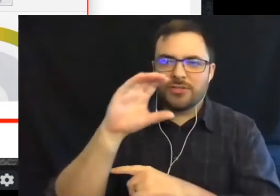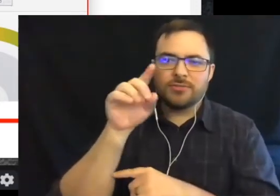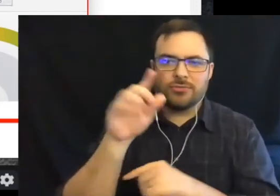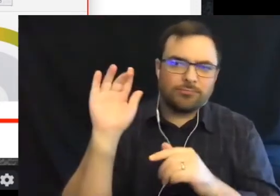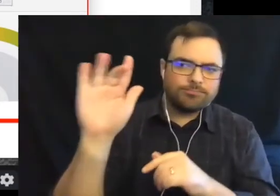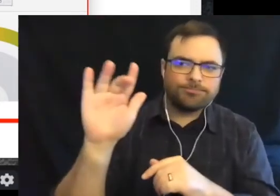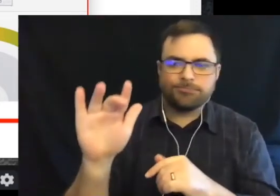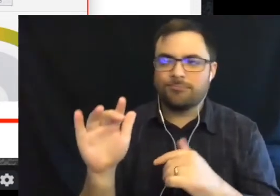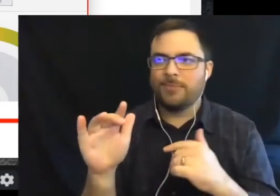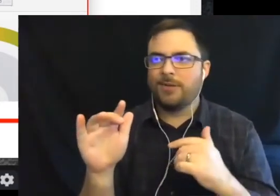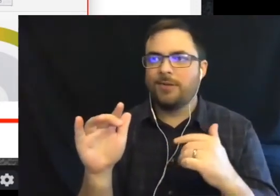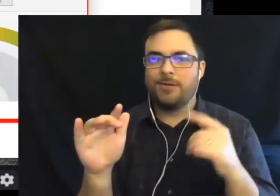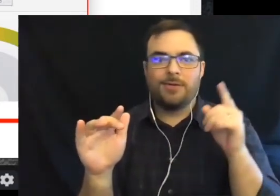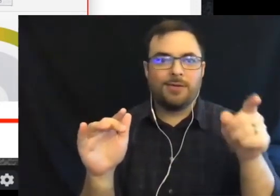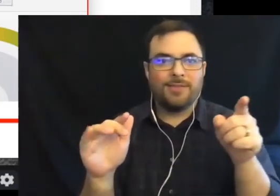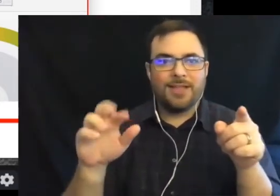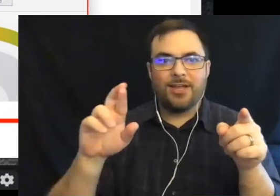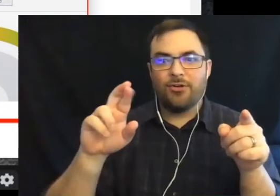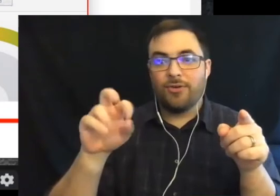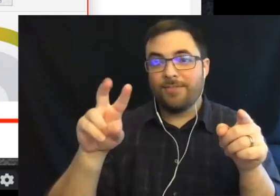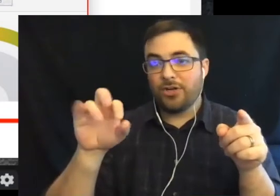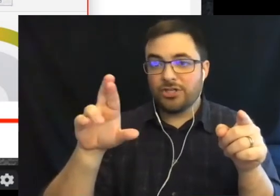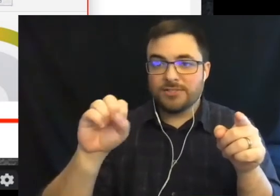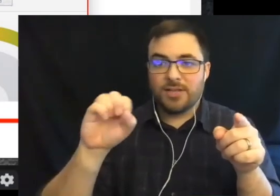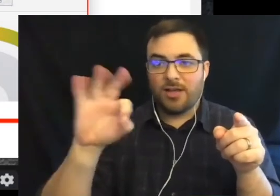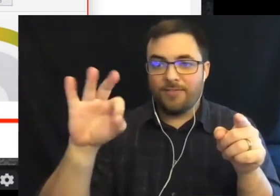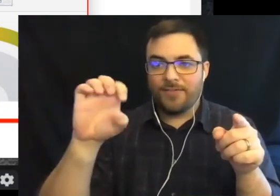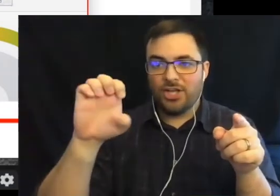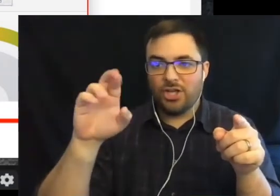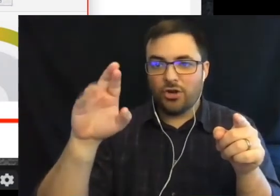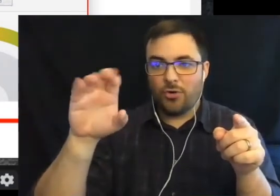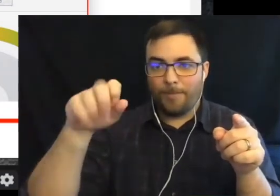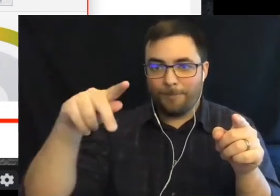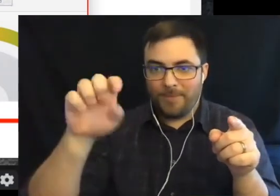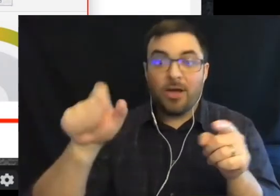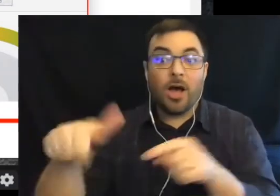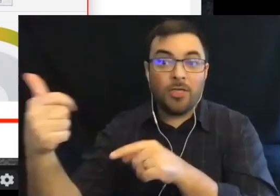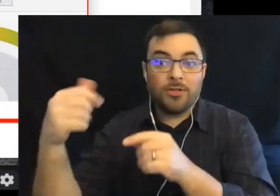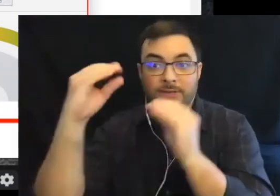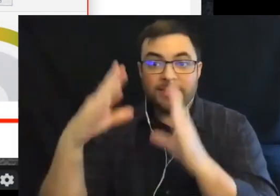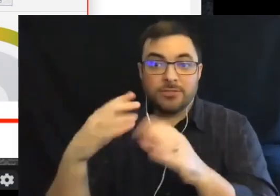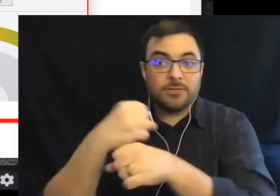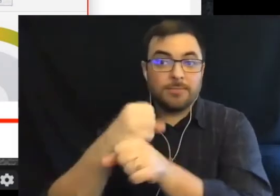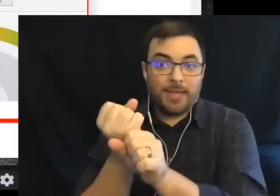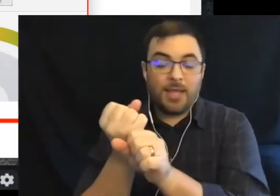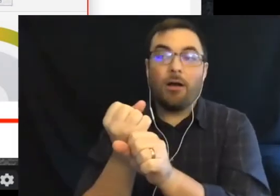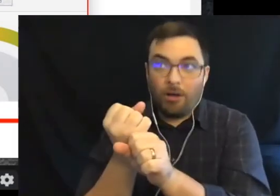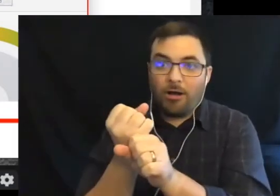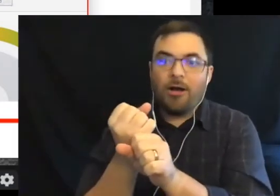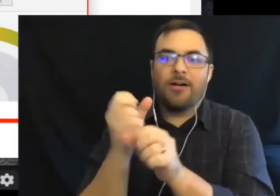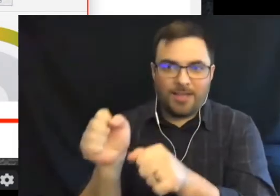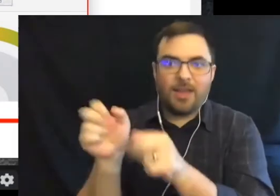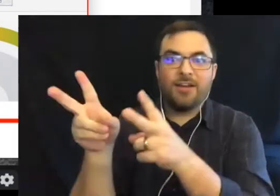you, like this says Rivers of Europe, okay? And then it would find all the activities that other teachers have made regarding Rivers of